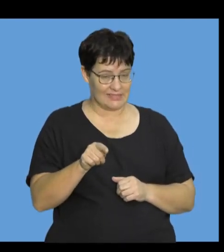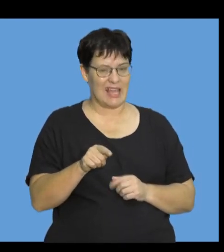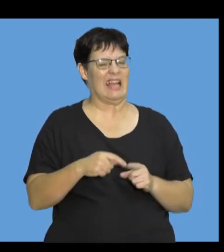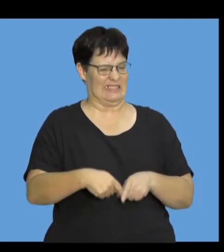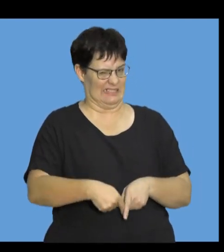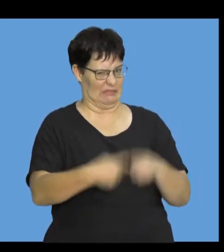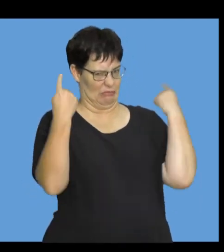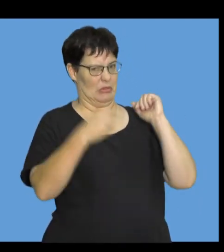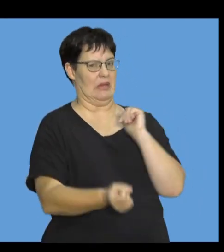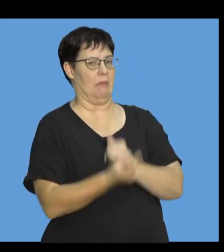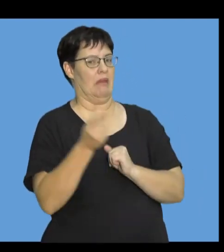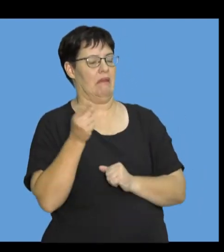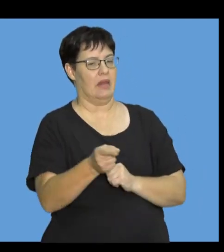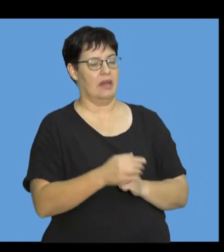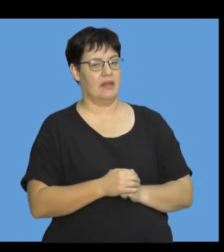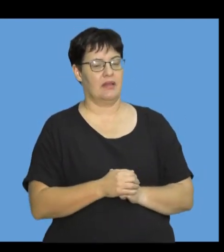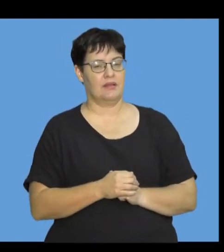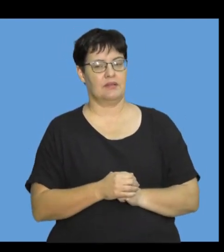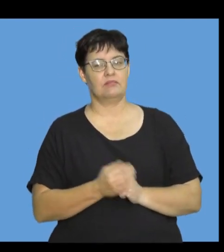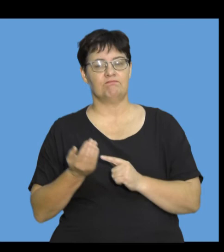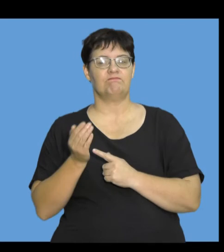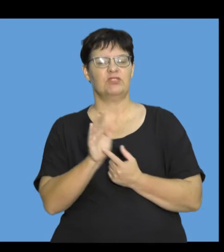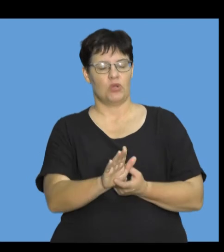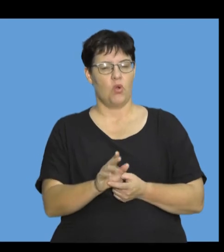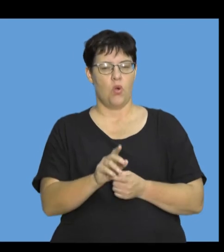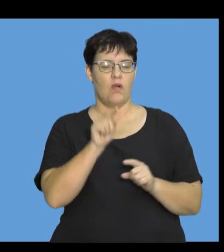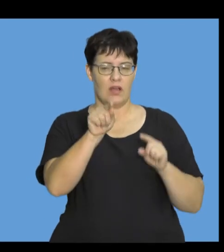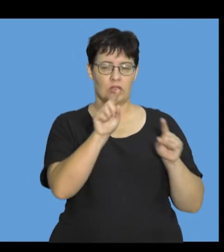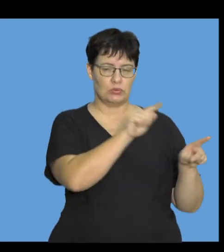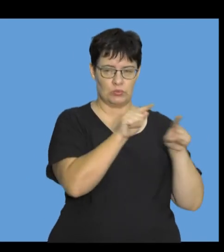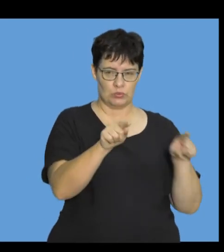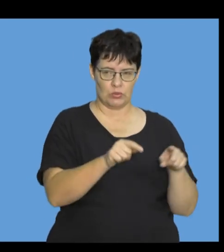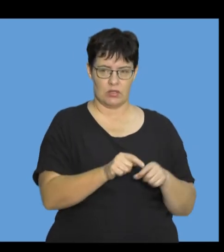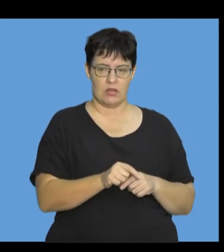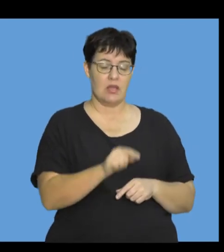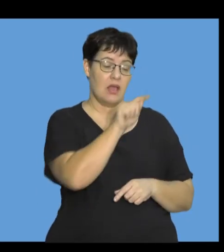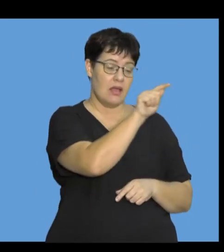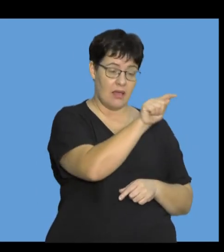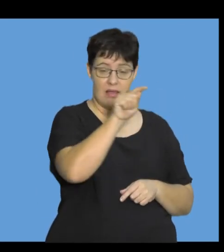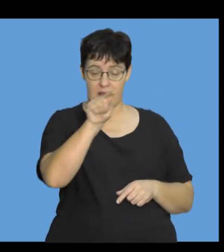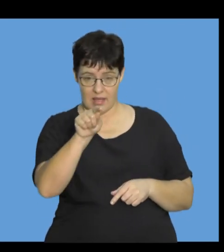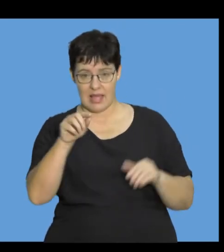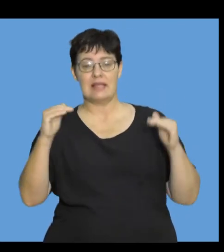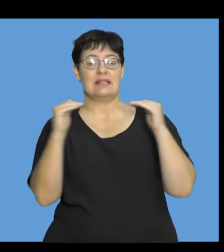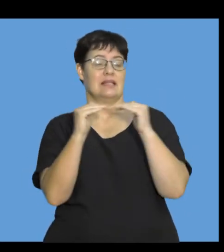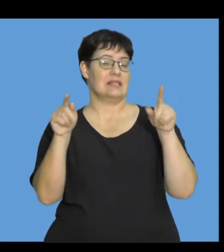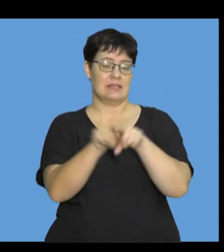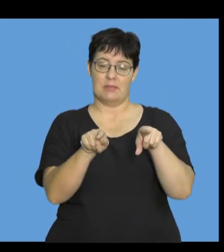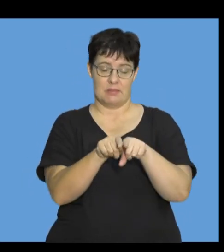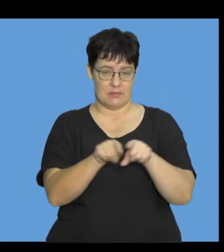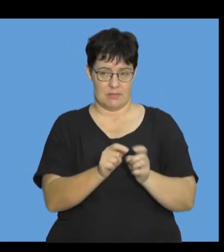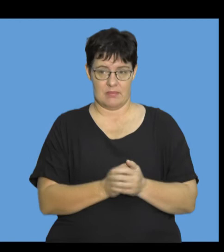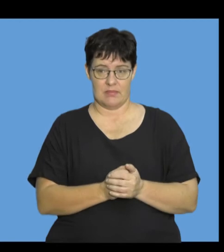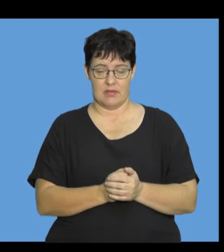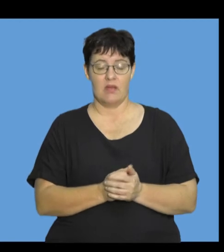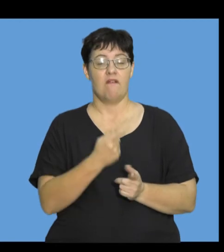one now, there's a different thing that is happening here, right? So let me quickly show you the first two that we did. My exponent was the same as the